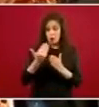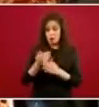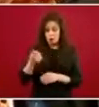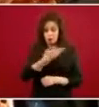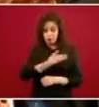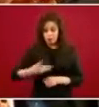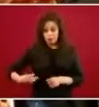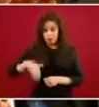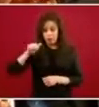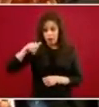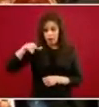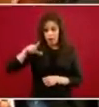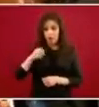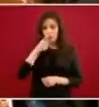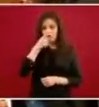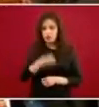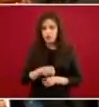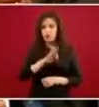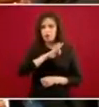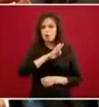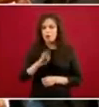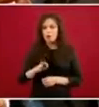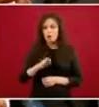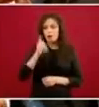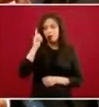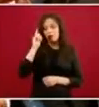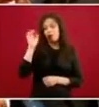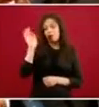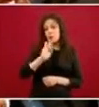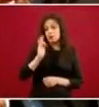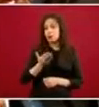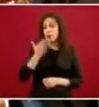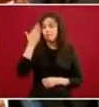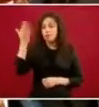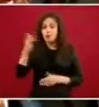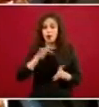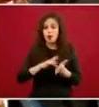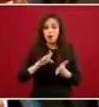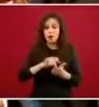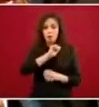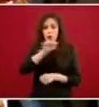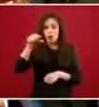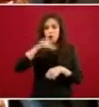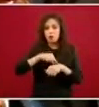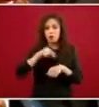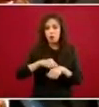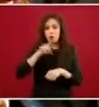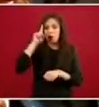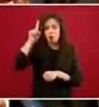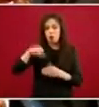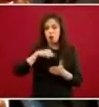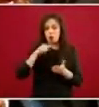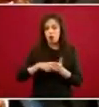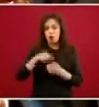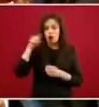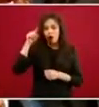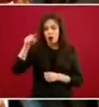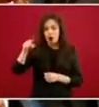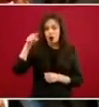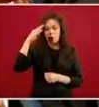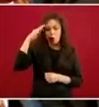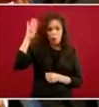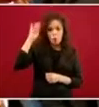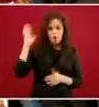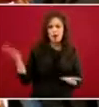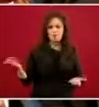process. This morning, the president talked about the possibility of asking the help of Cuban doctors